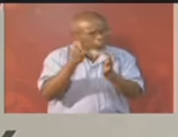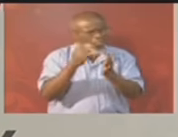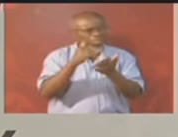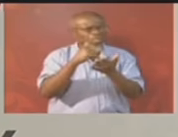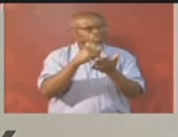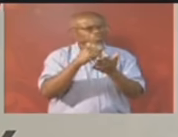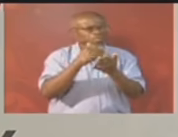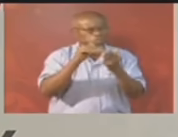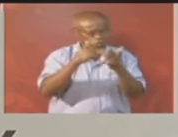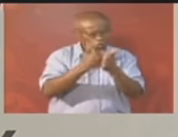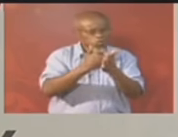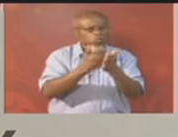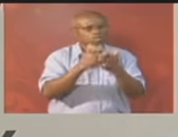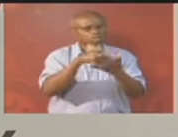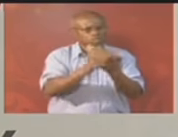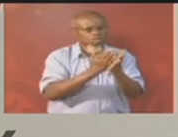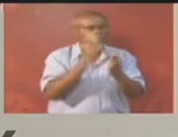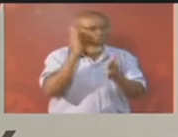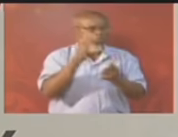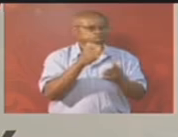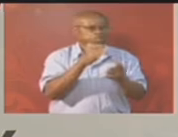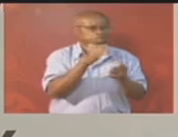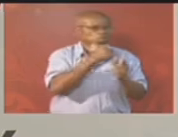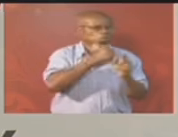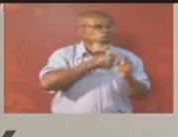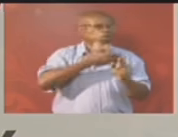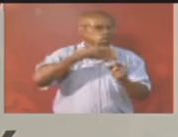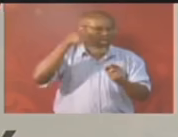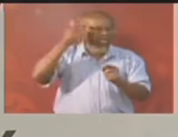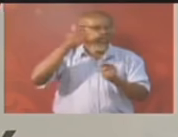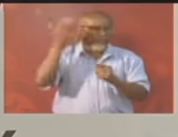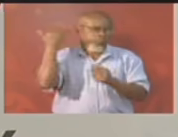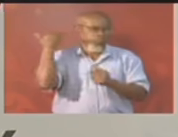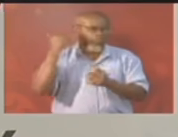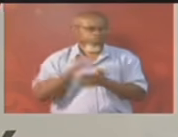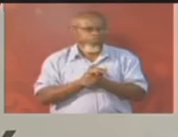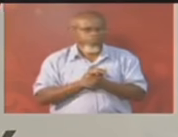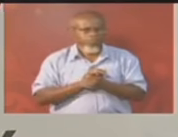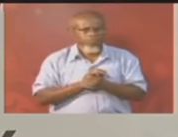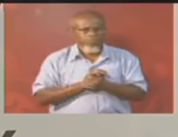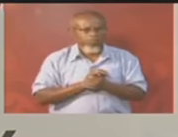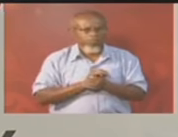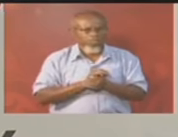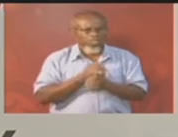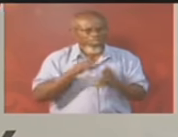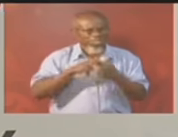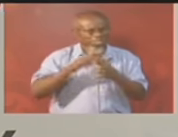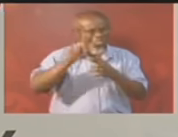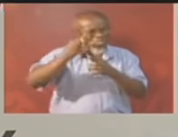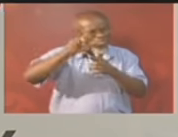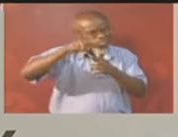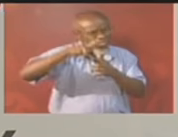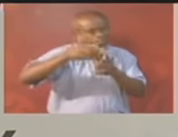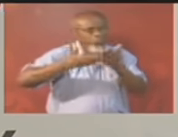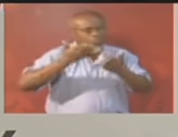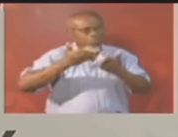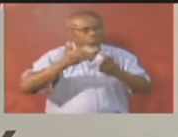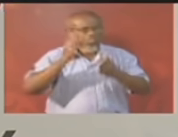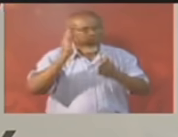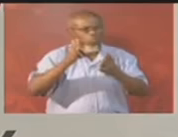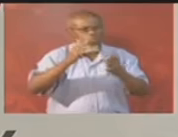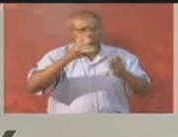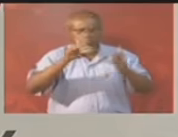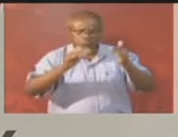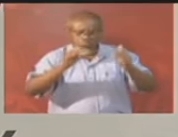a proportion that will be old variant. And maybe that proportion will settle somewhere in the 30 to 40, 20